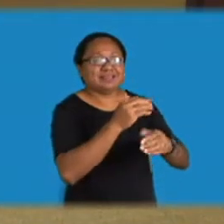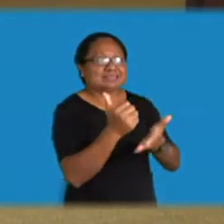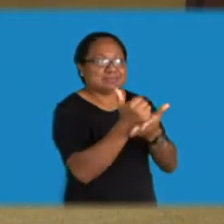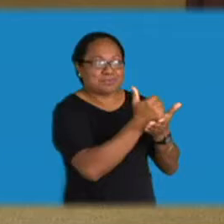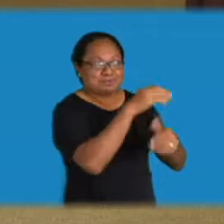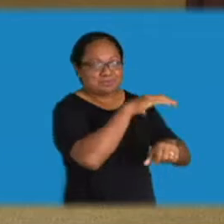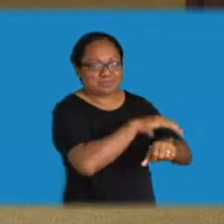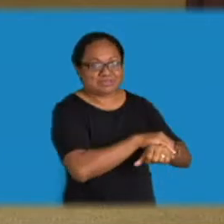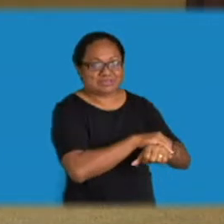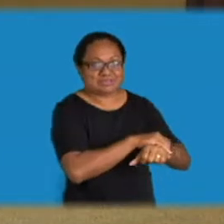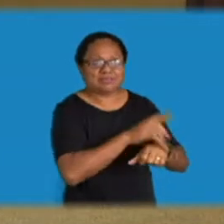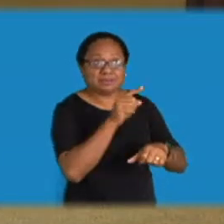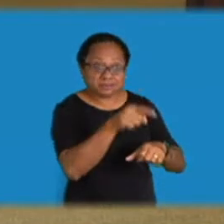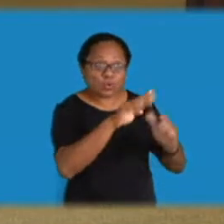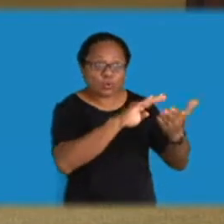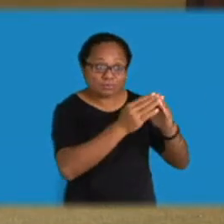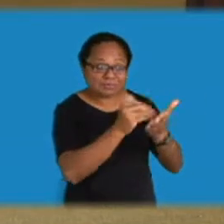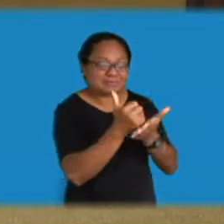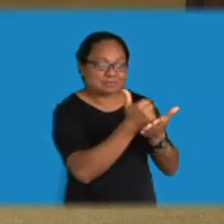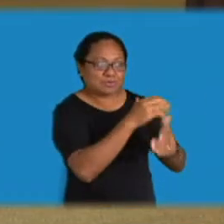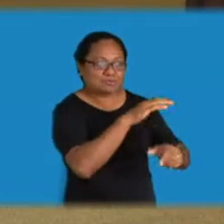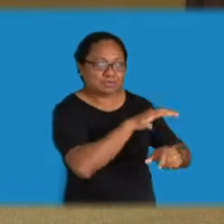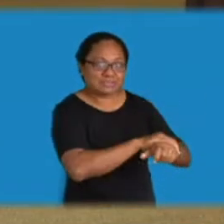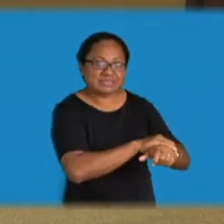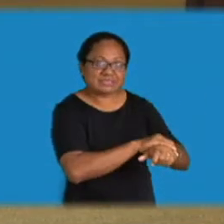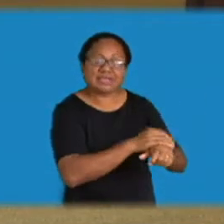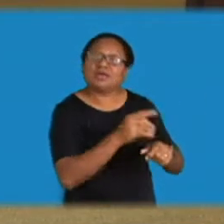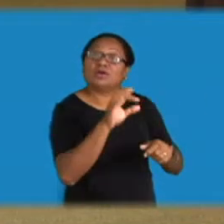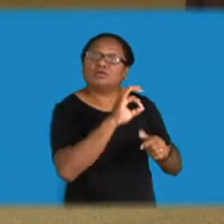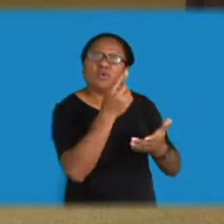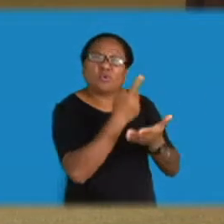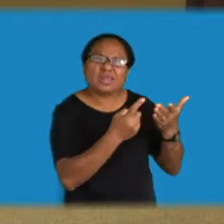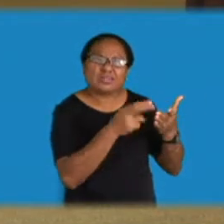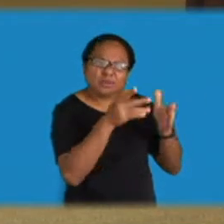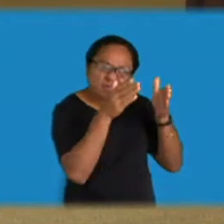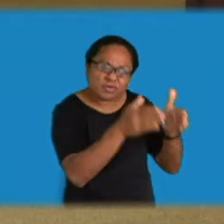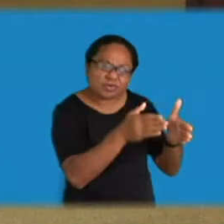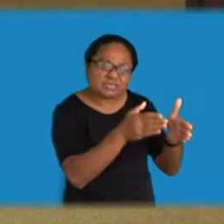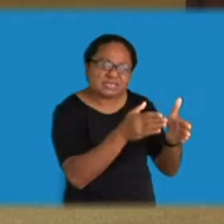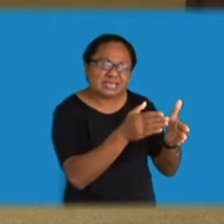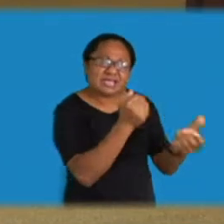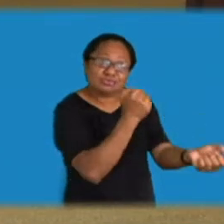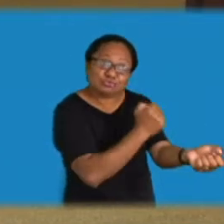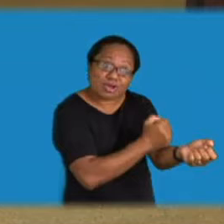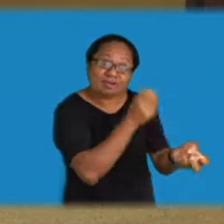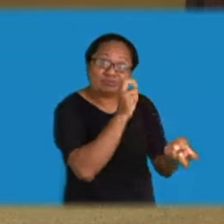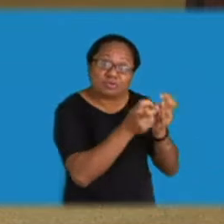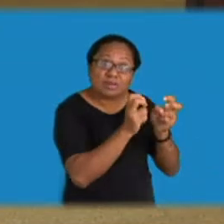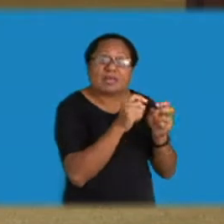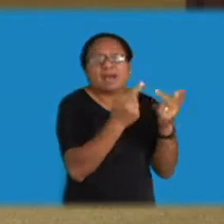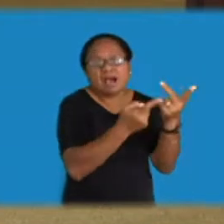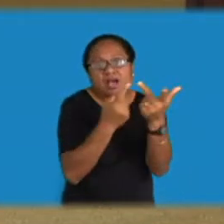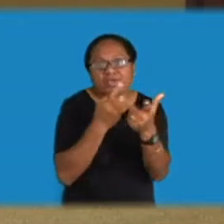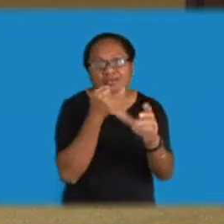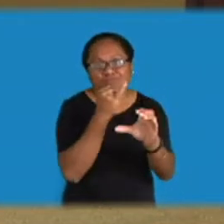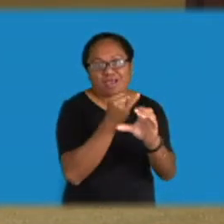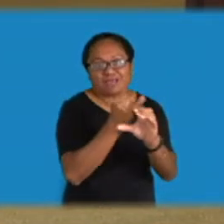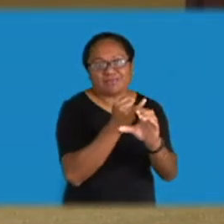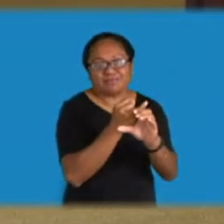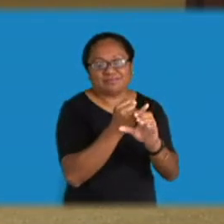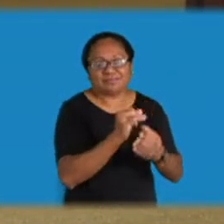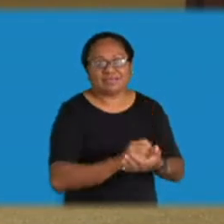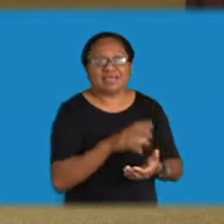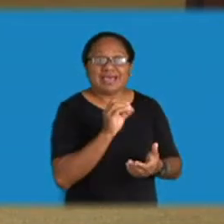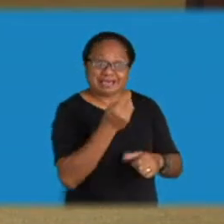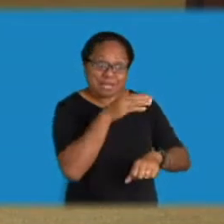area to also not only address the drug problem, but also the other types of crimes. And the